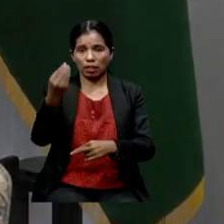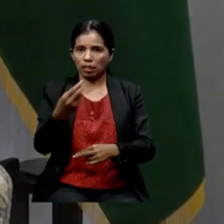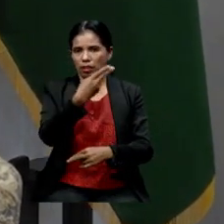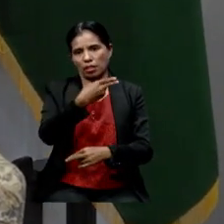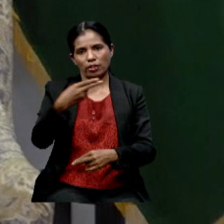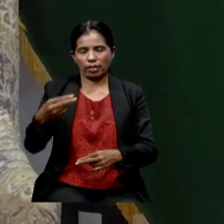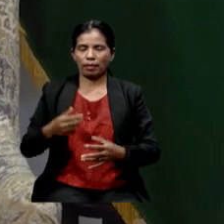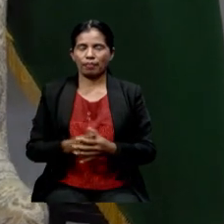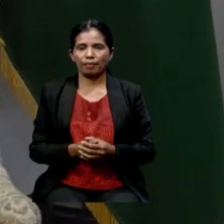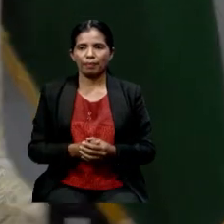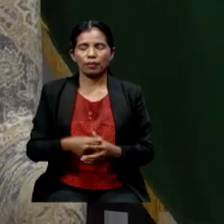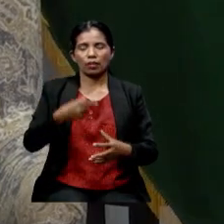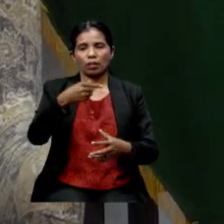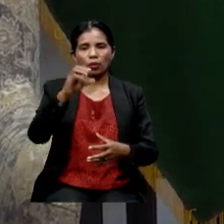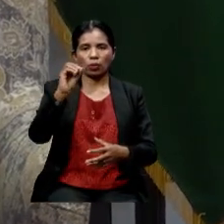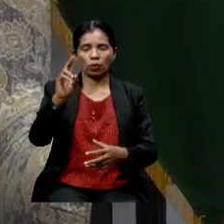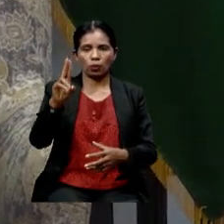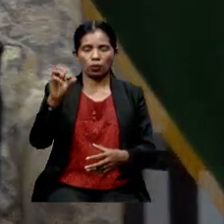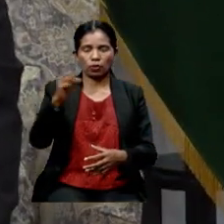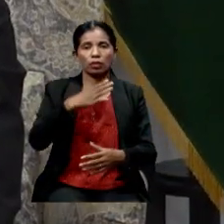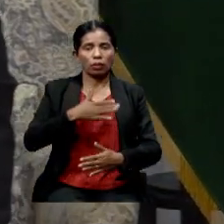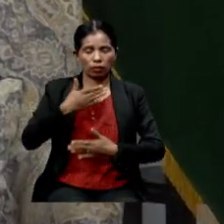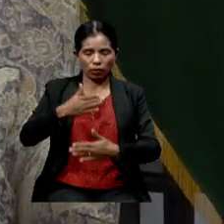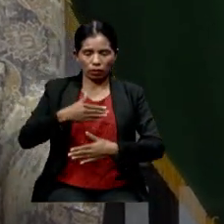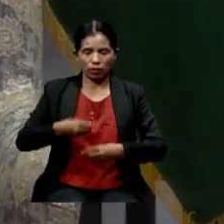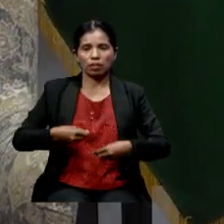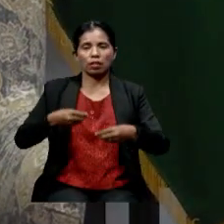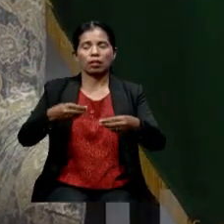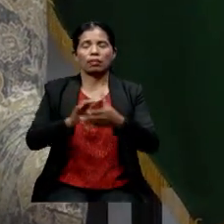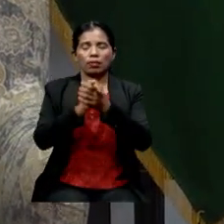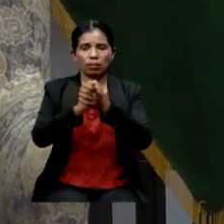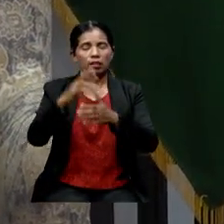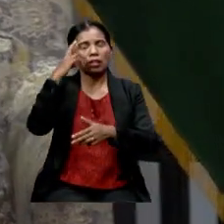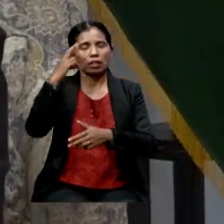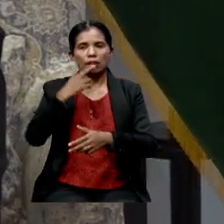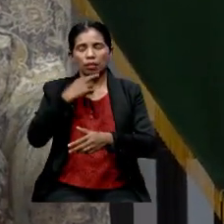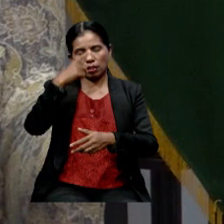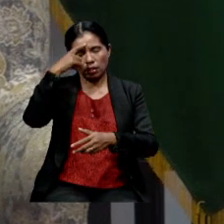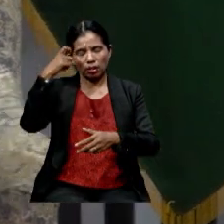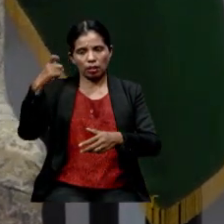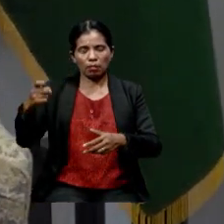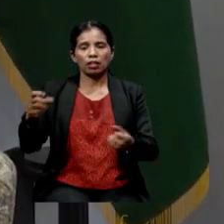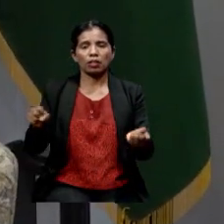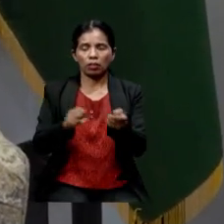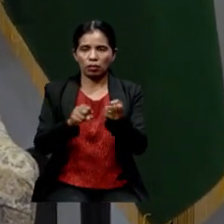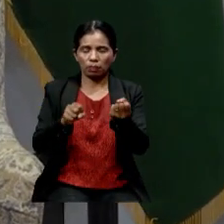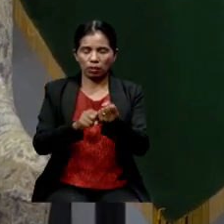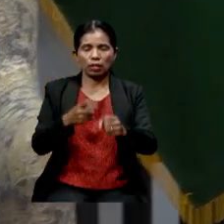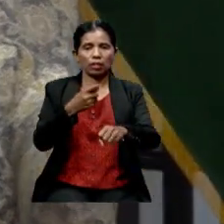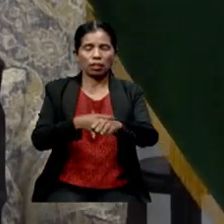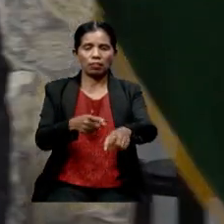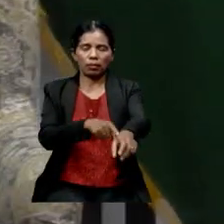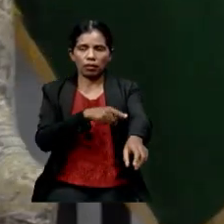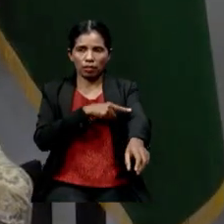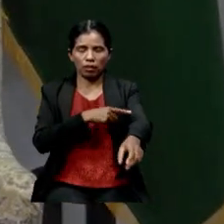Indonesia. Gus Yahya mos contente no congratula José Ramos Horta tamba apoia ona Nahdlatul Ulama iha tempo naruk